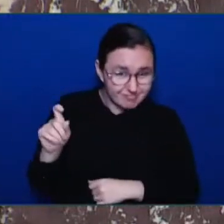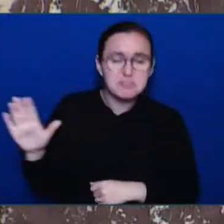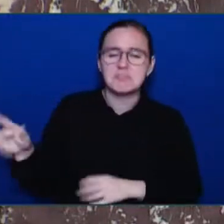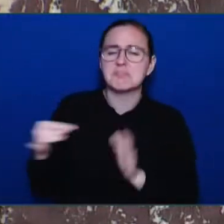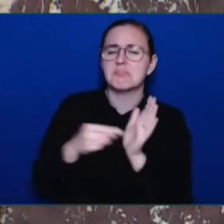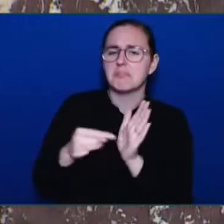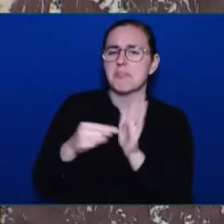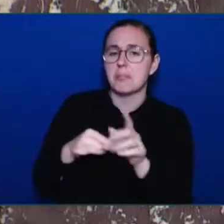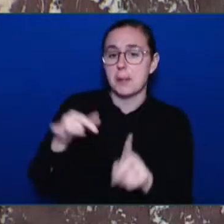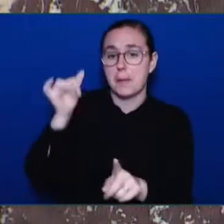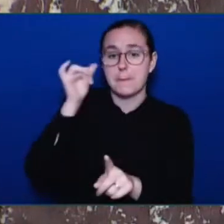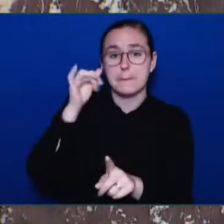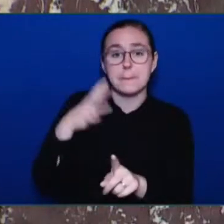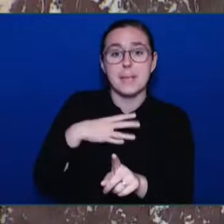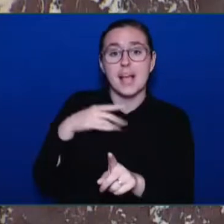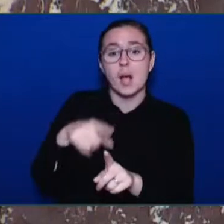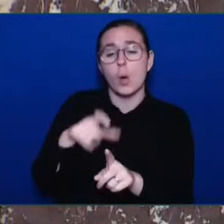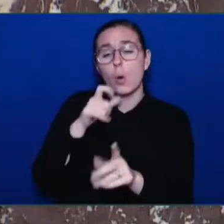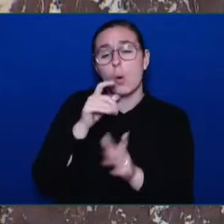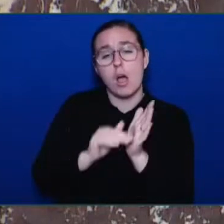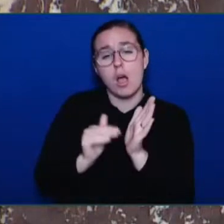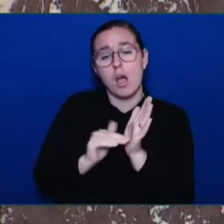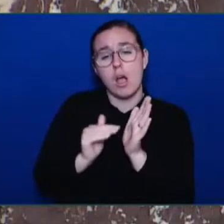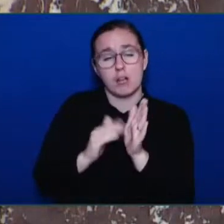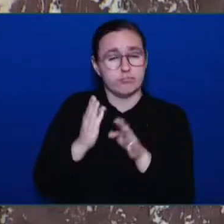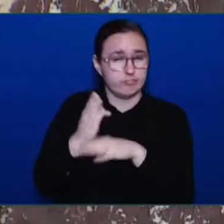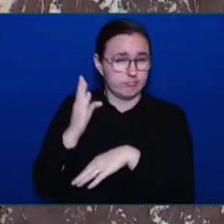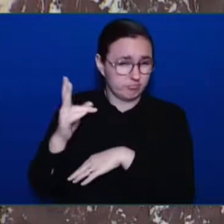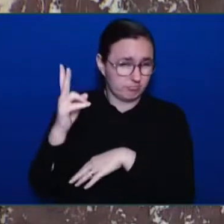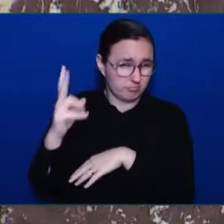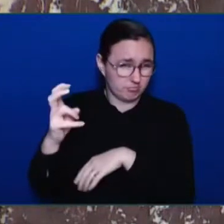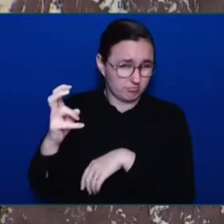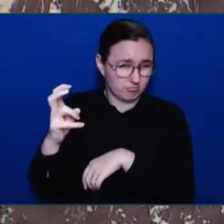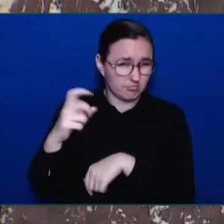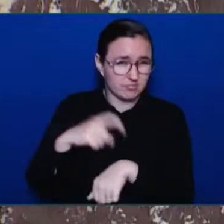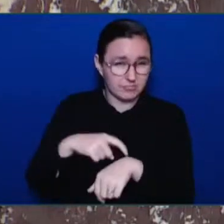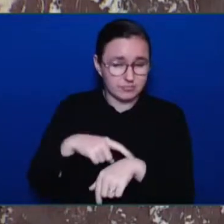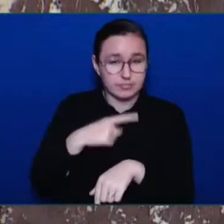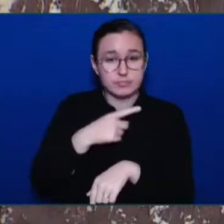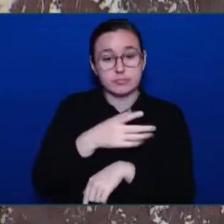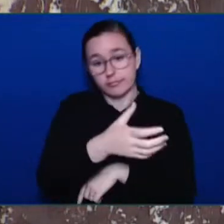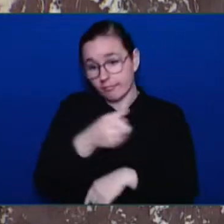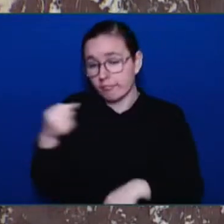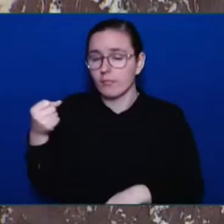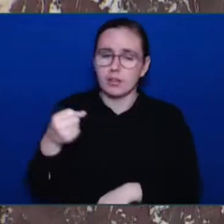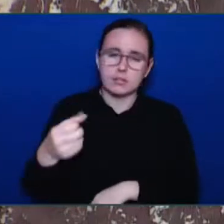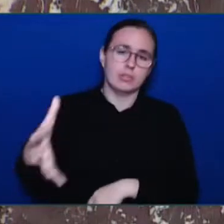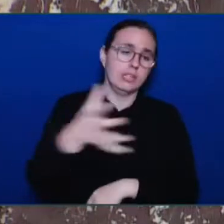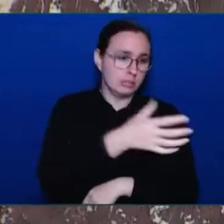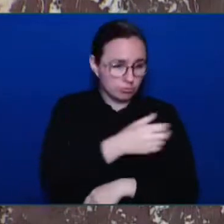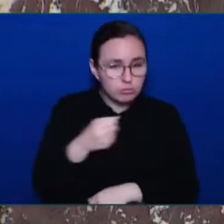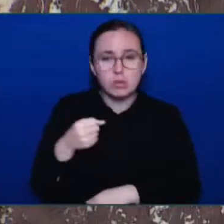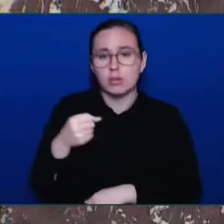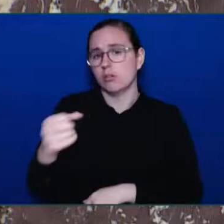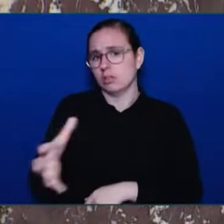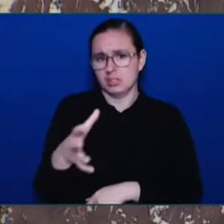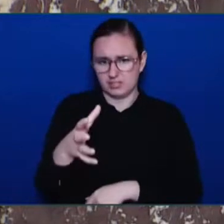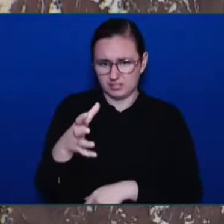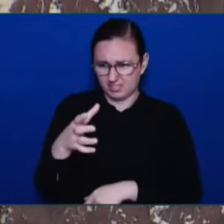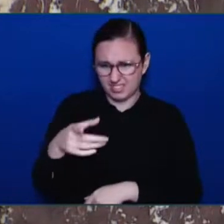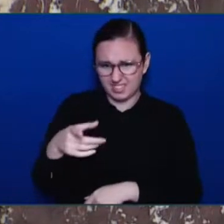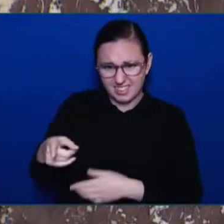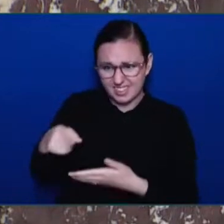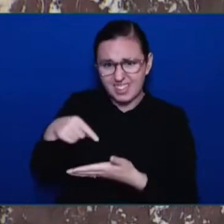agreement of Crown prosecutors on charges that included assaulting a police officer. Mohammed Majipur, a prolific offender